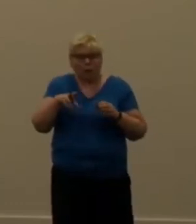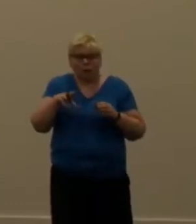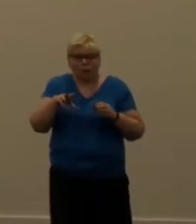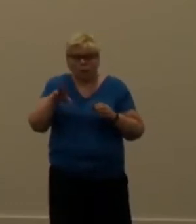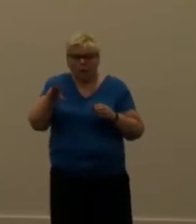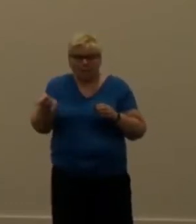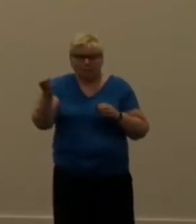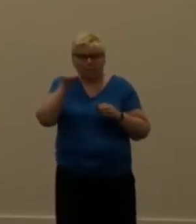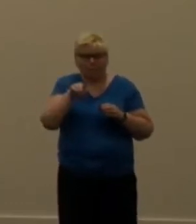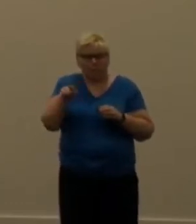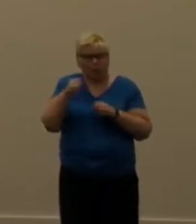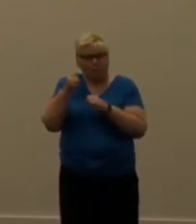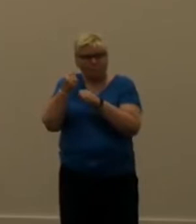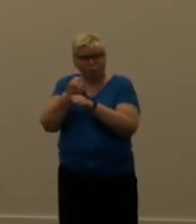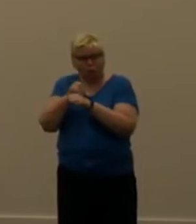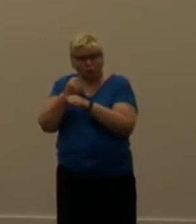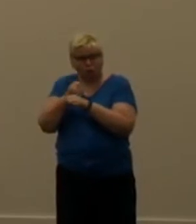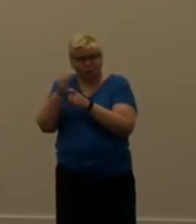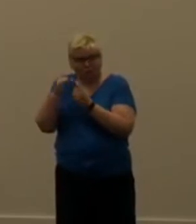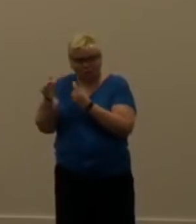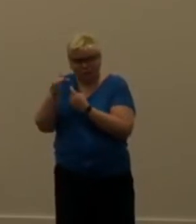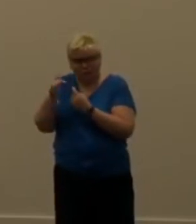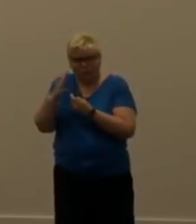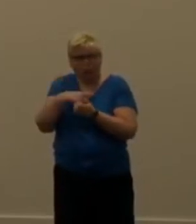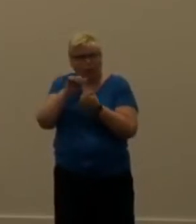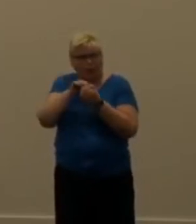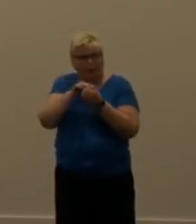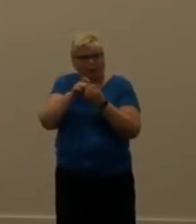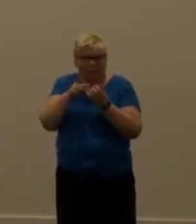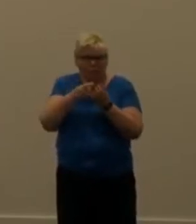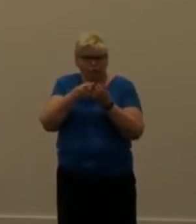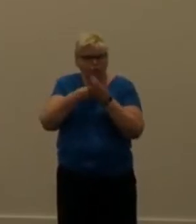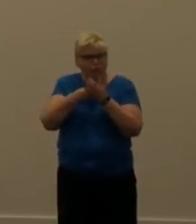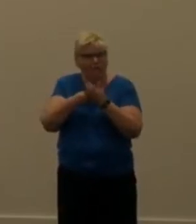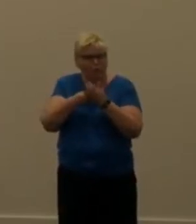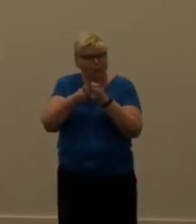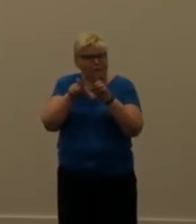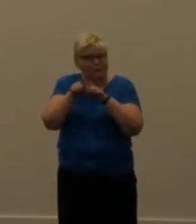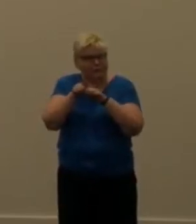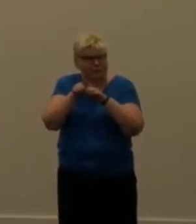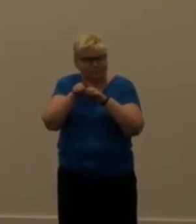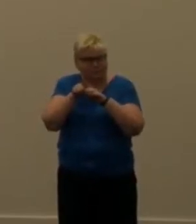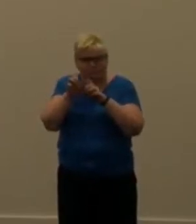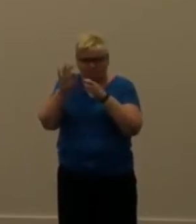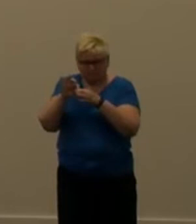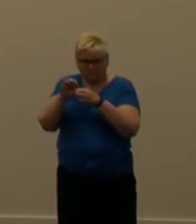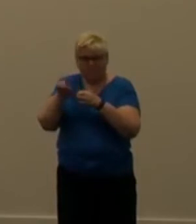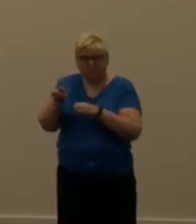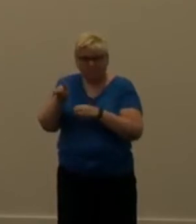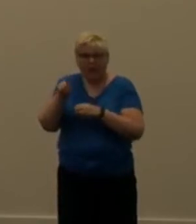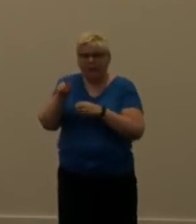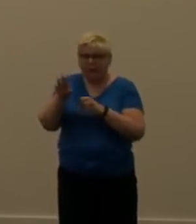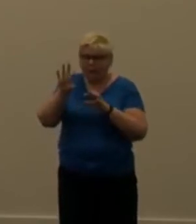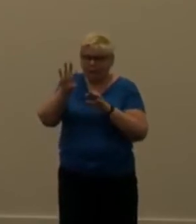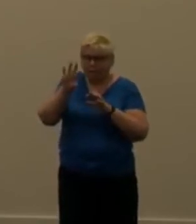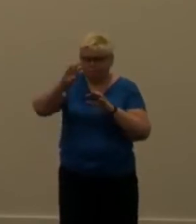a production environment, I don't want to keep that reference to that Scottish Dev SharePoint site and to that